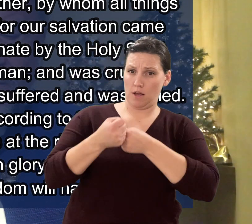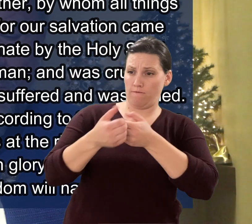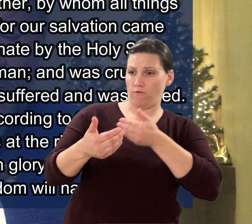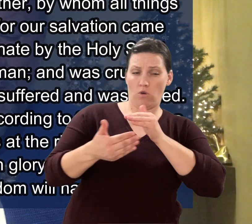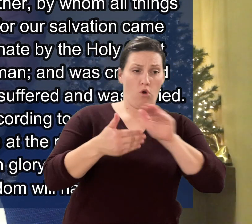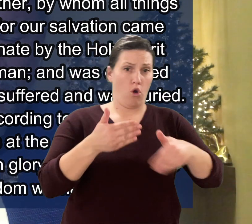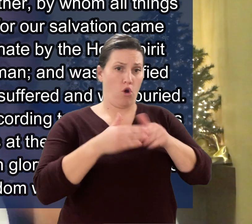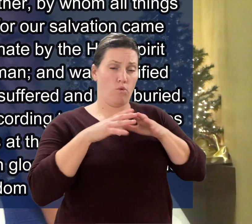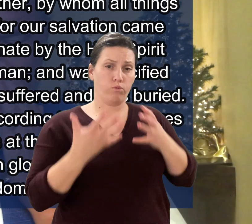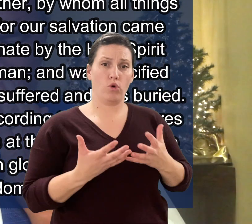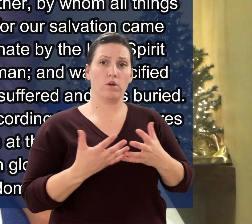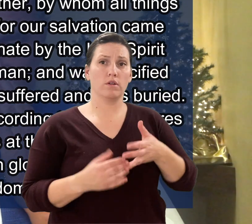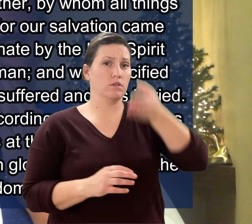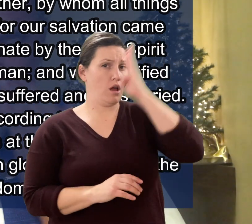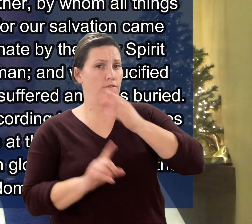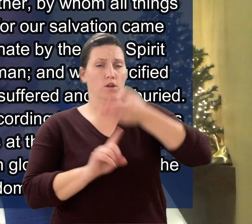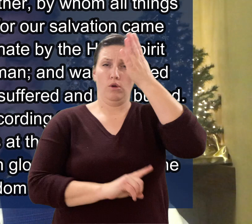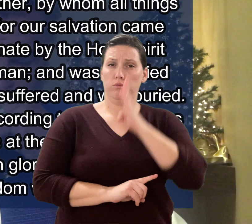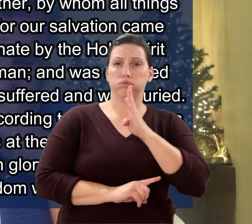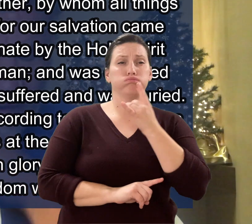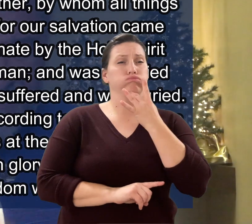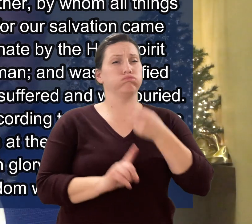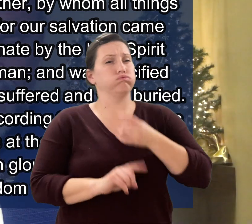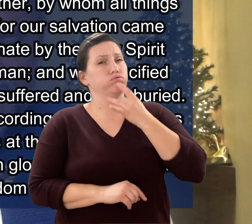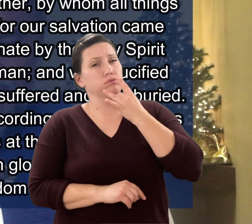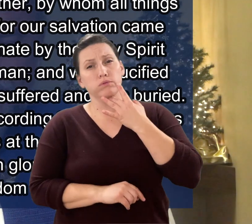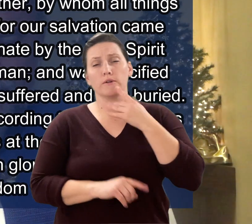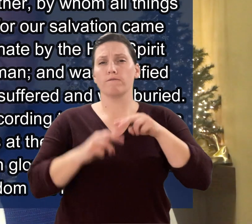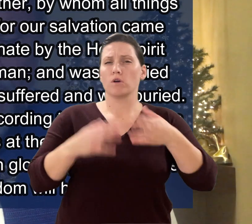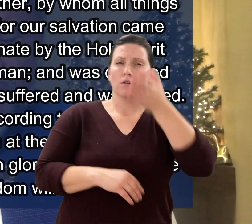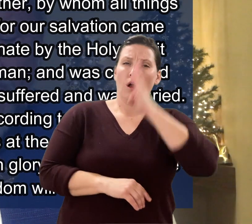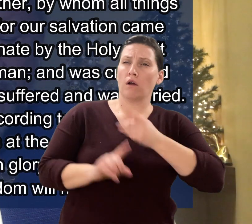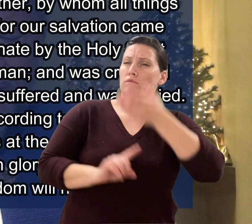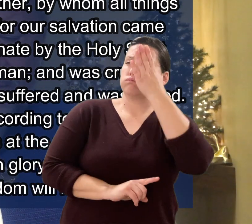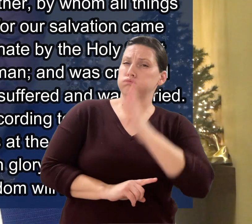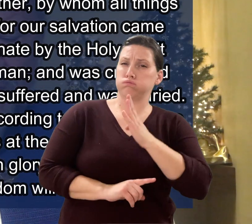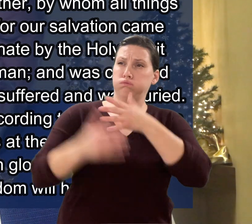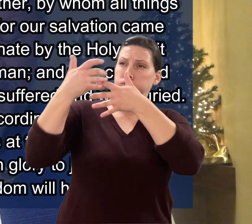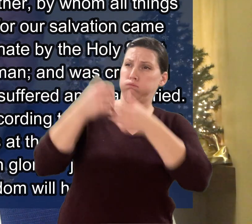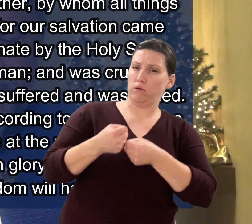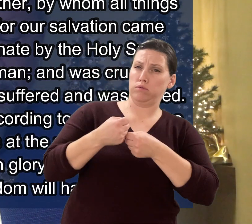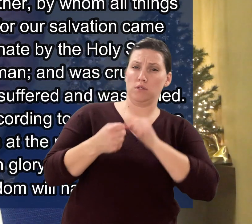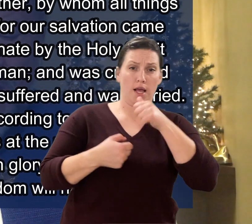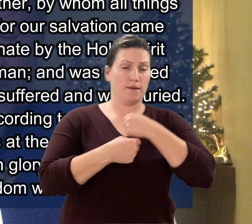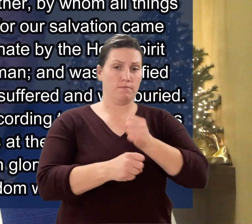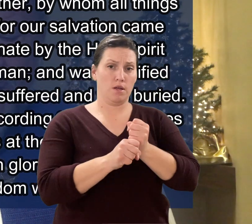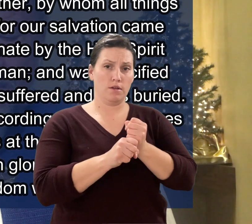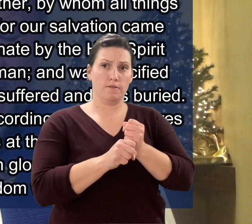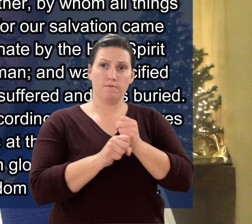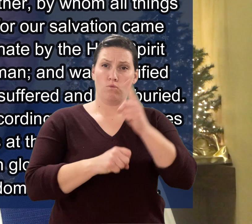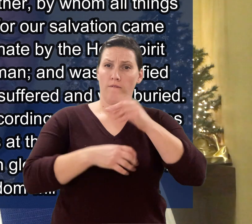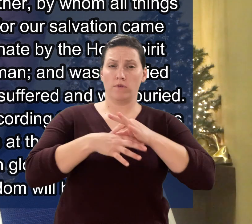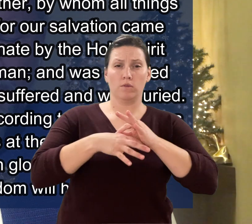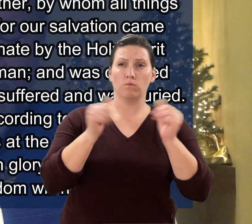Father before all worlds, God of God, light of light, very God of very God, begotten,